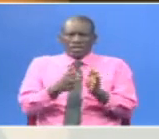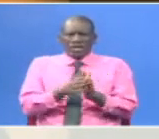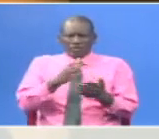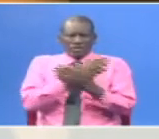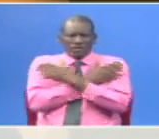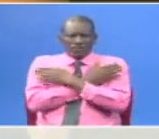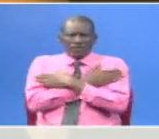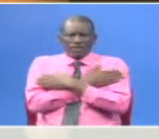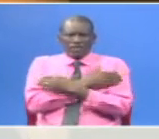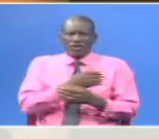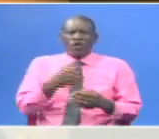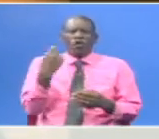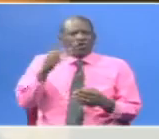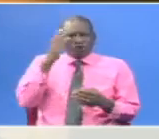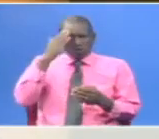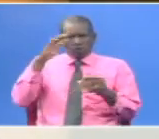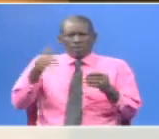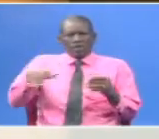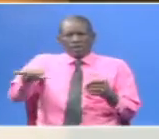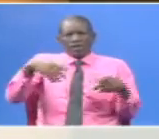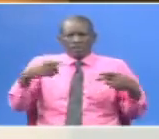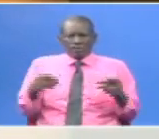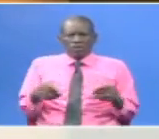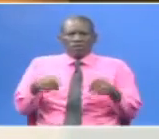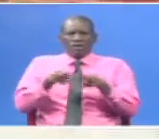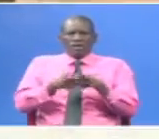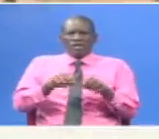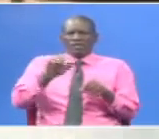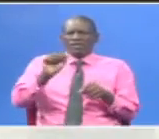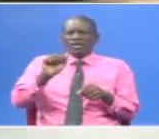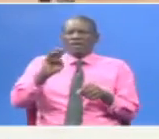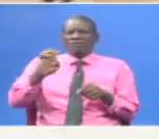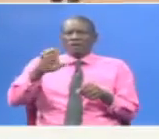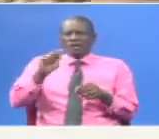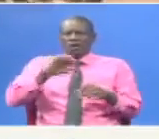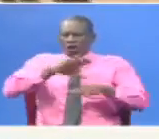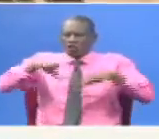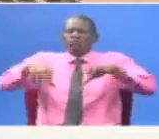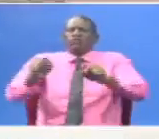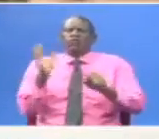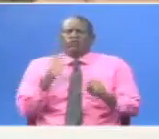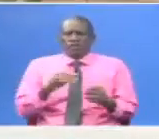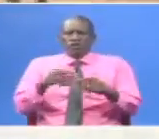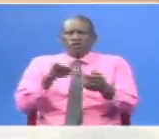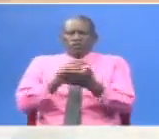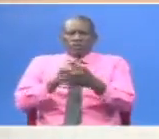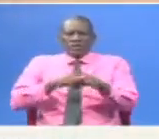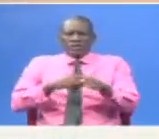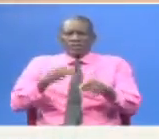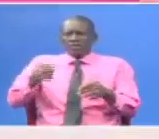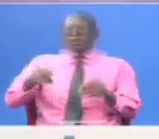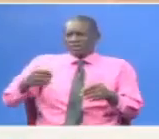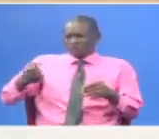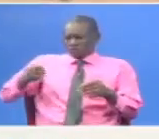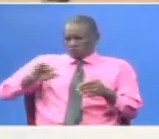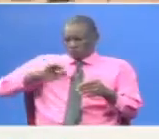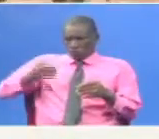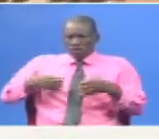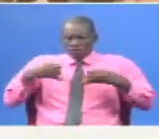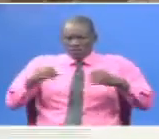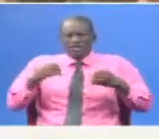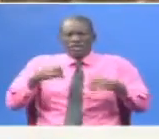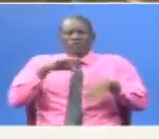was only identified by the locals as Abala. Since then, Remy has made several desperate attempts to get answers from the Uganda